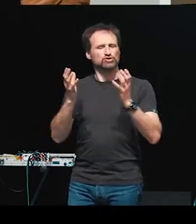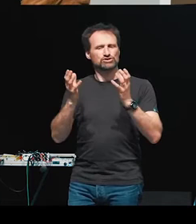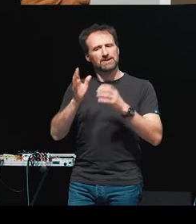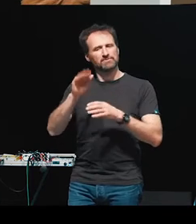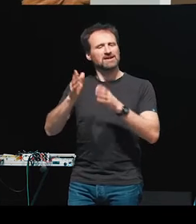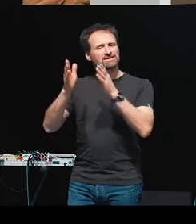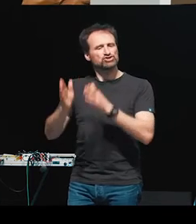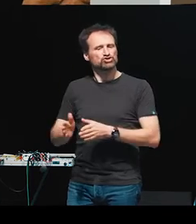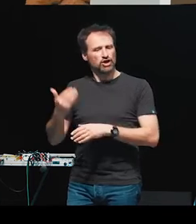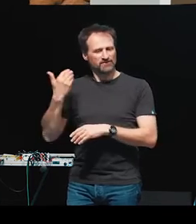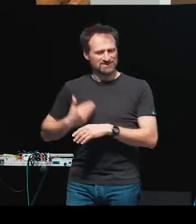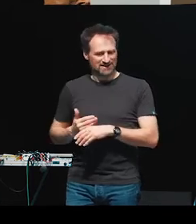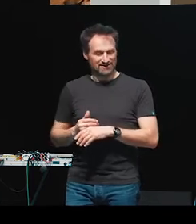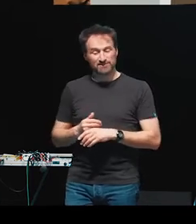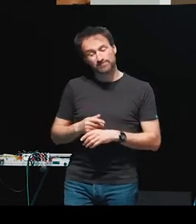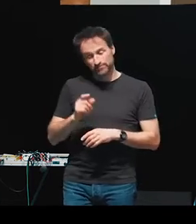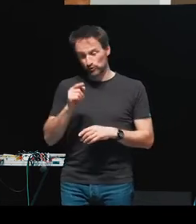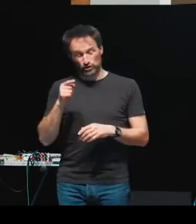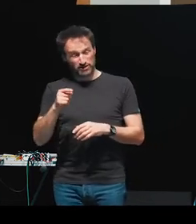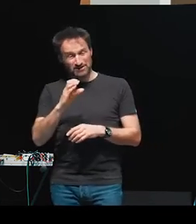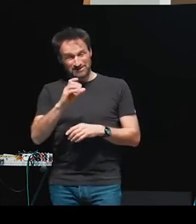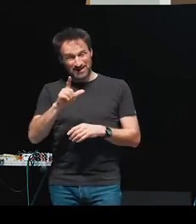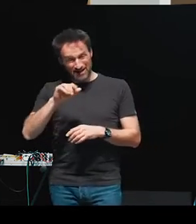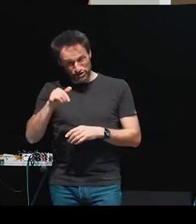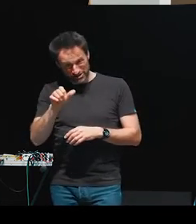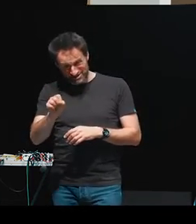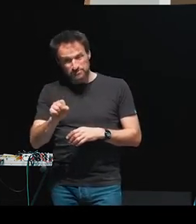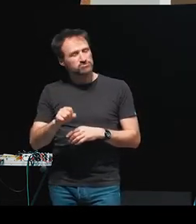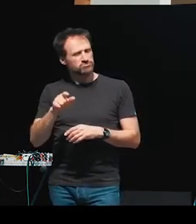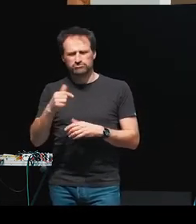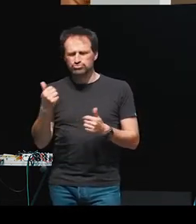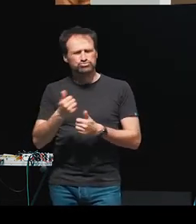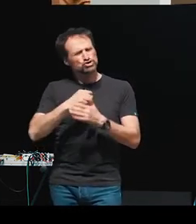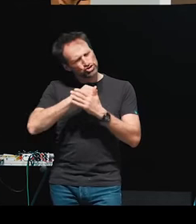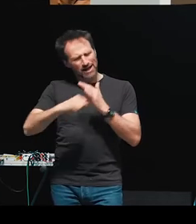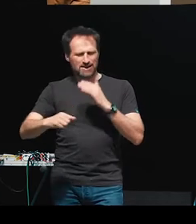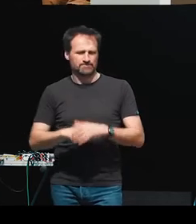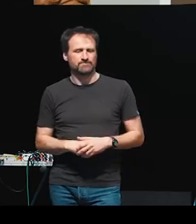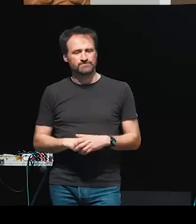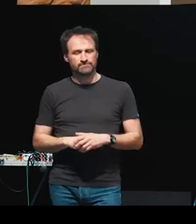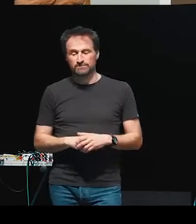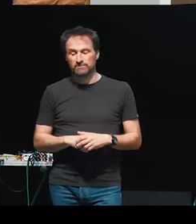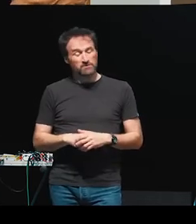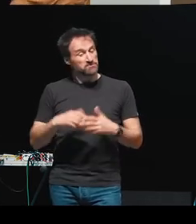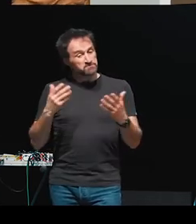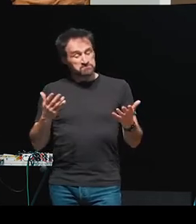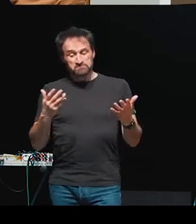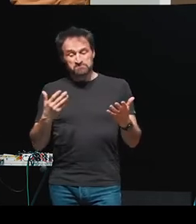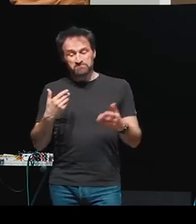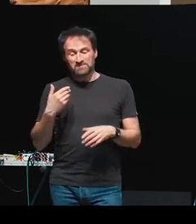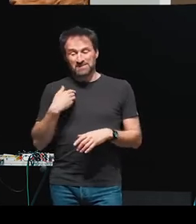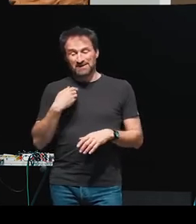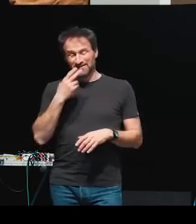and JVM bytecode, so it's really super fast. So one of the crazy things about